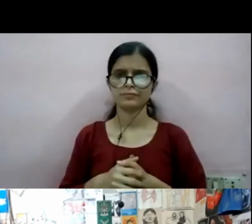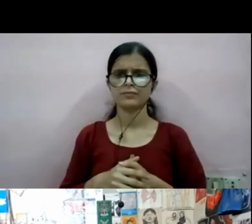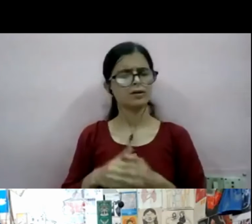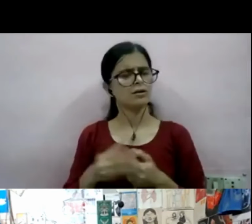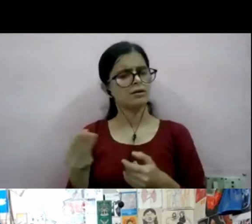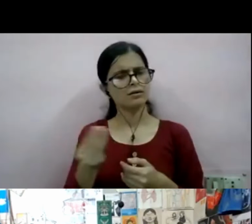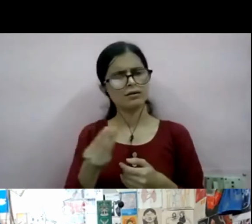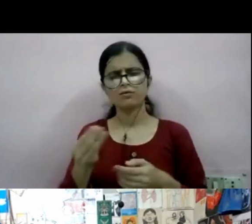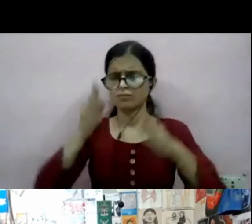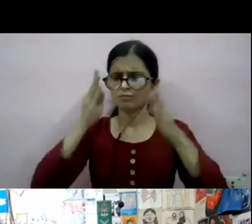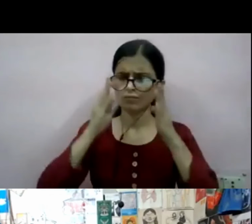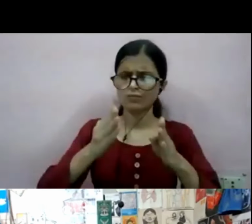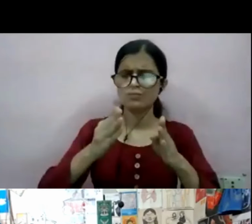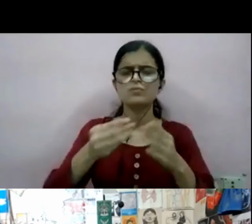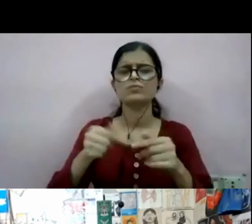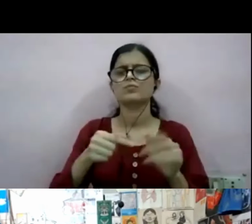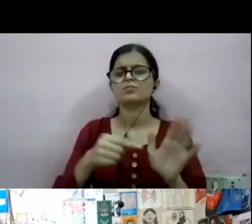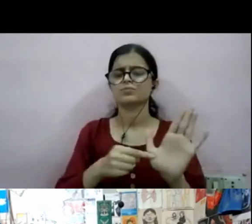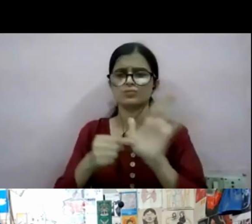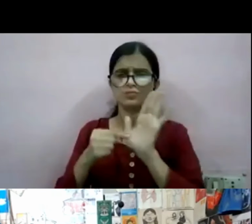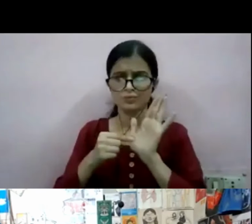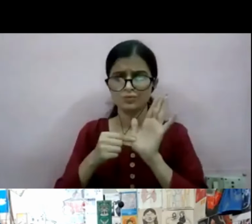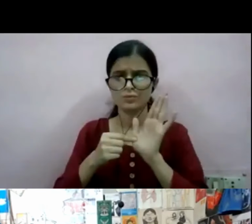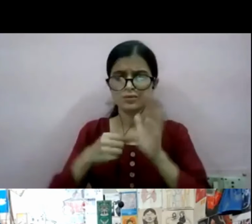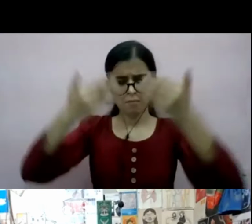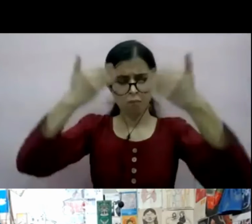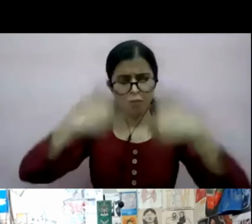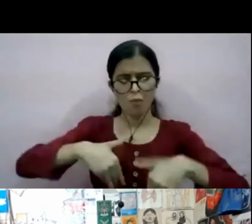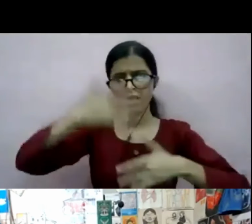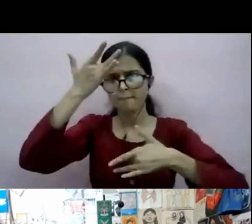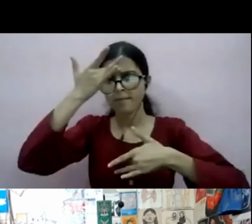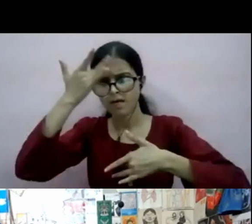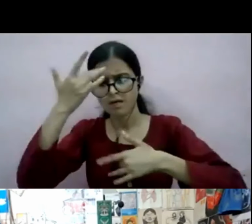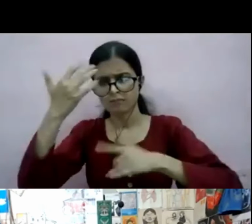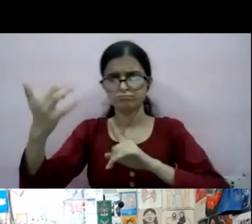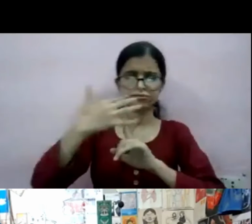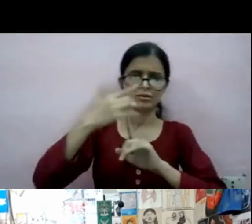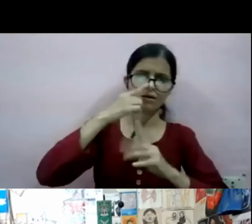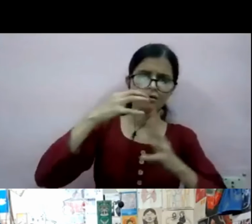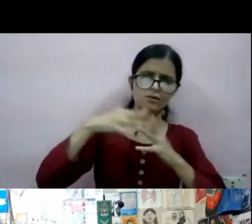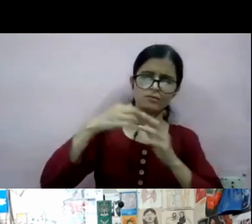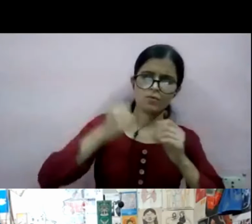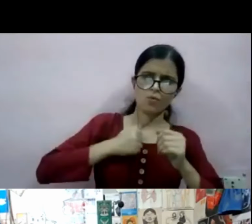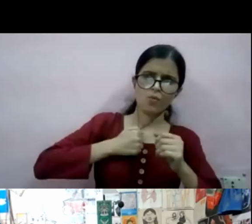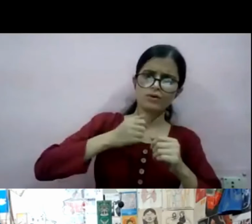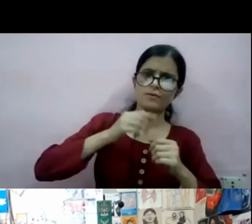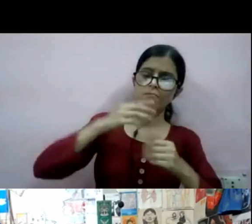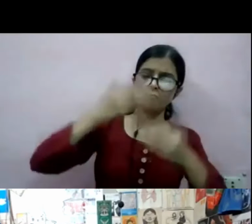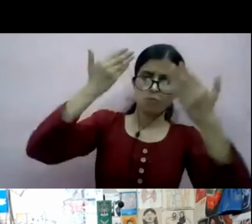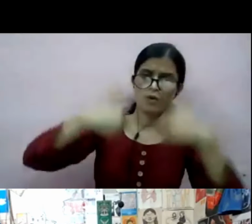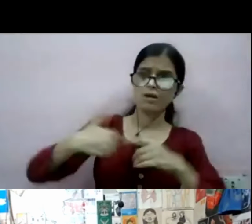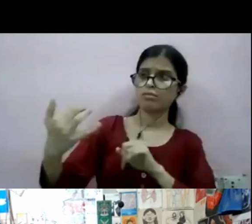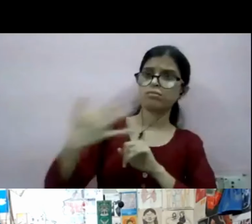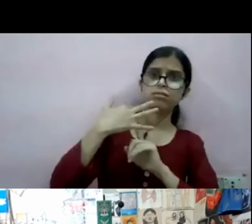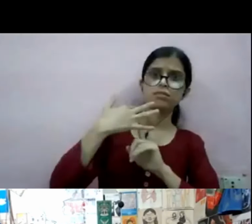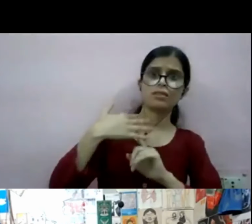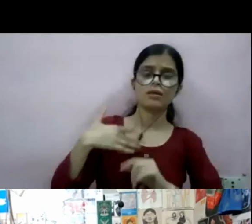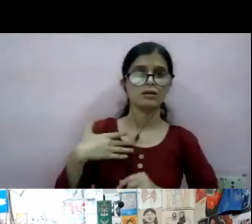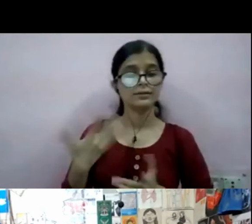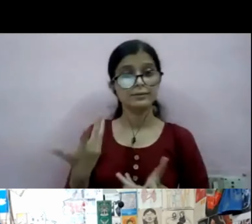representation and towards bodily pain and diseases that affect women's real bodies. Now, this, of course, has